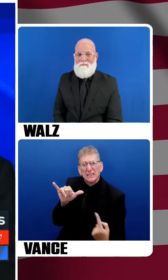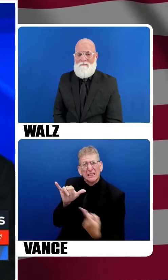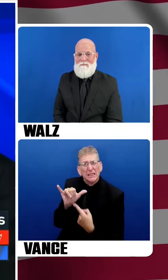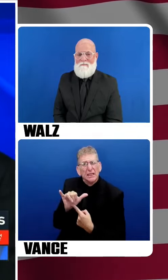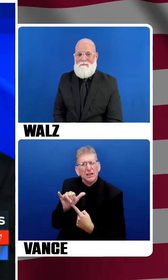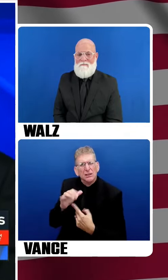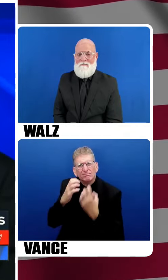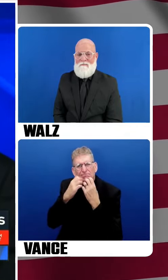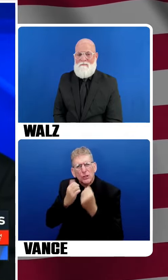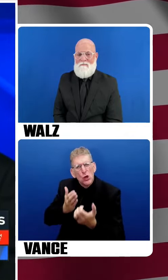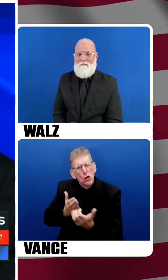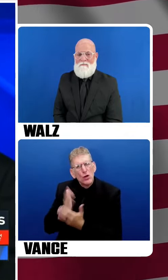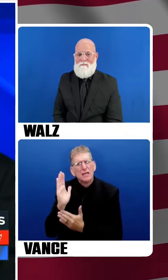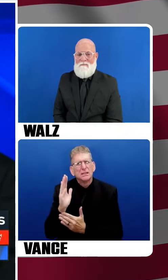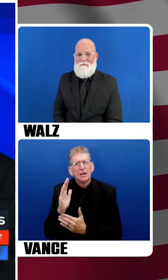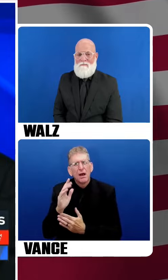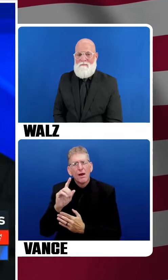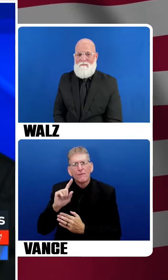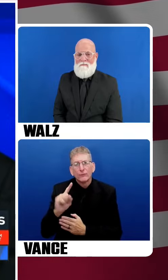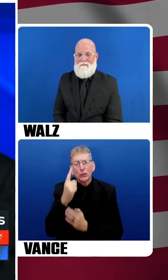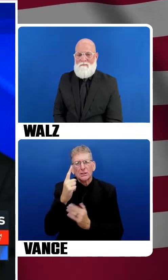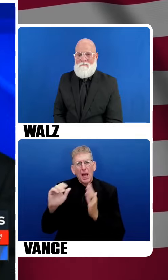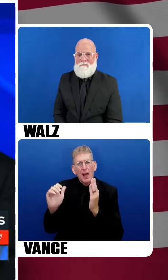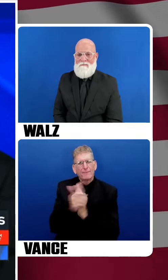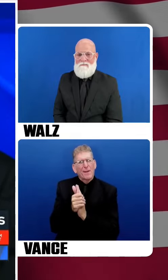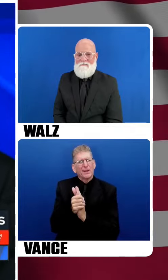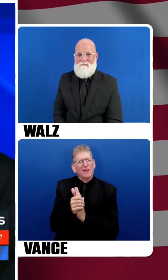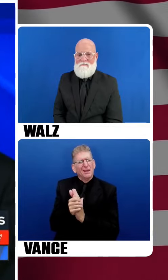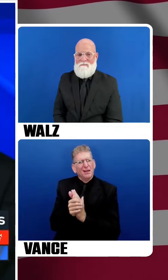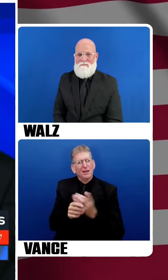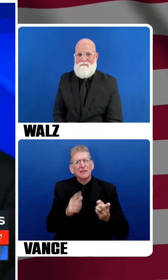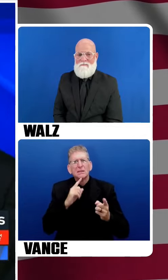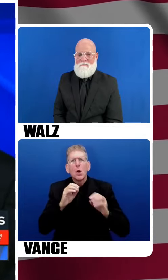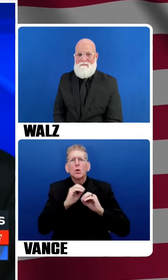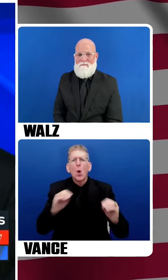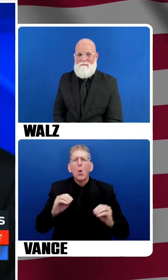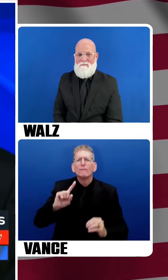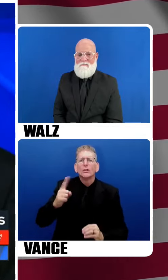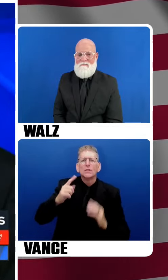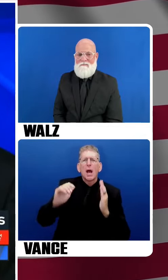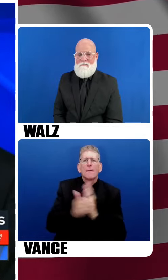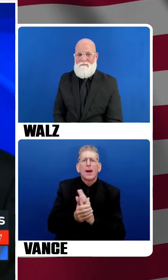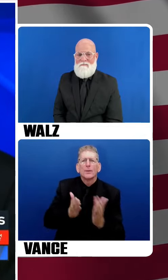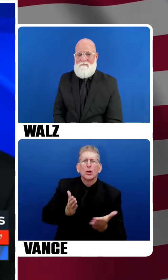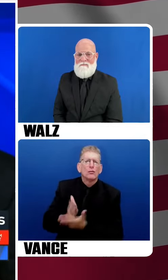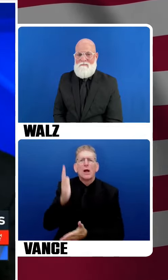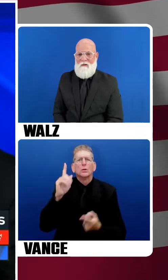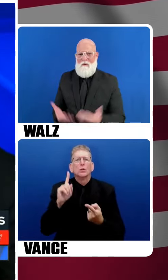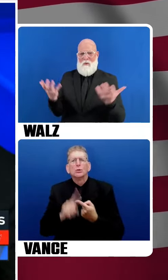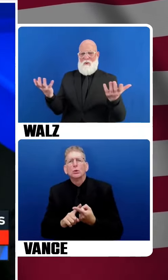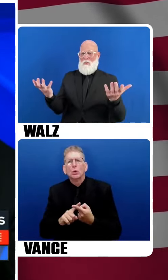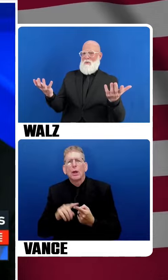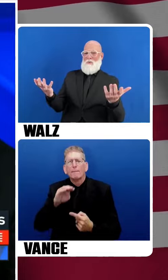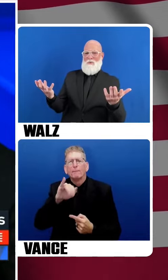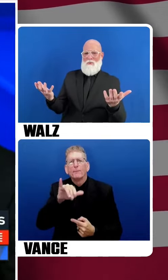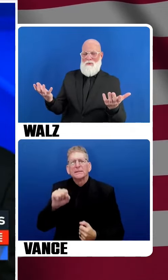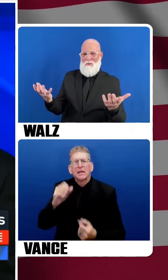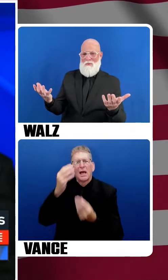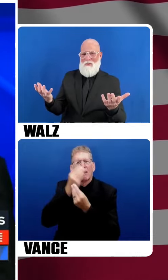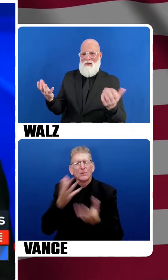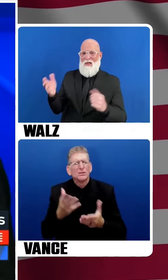said there's no First Amendment right to misinformation. Kamala Harris wants to use the power of government and big tech to silence people